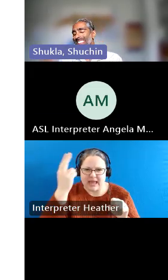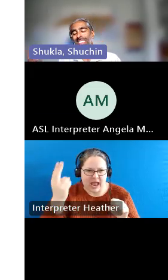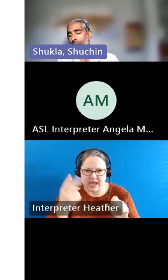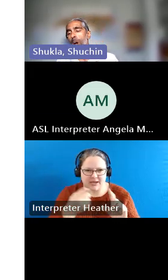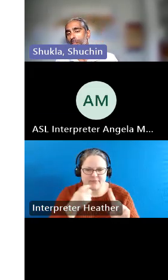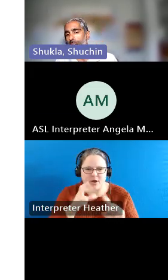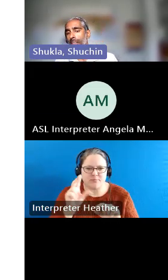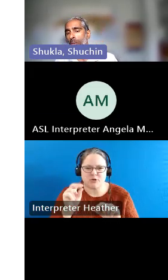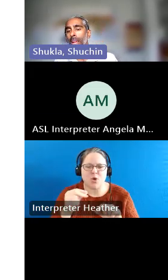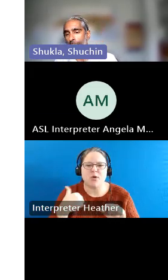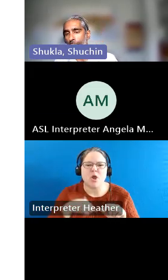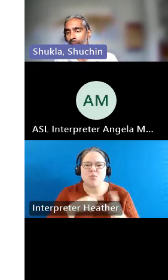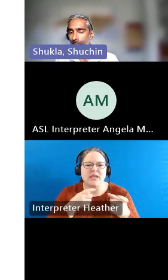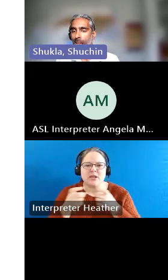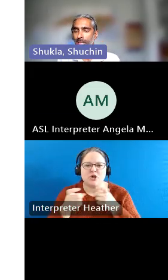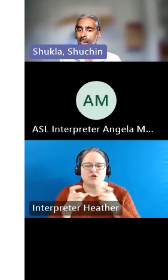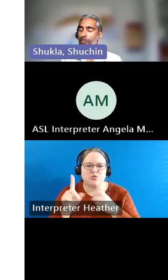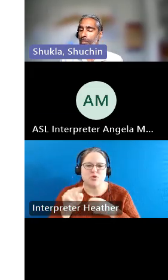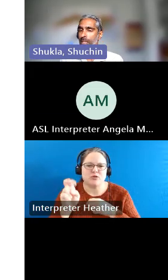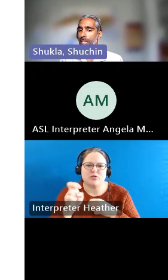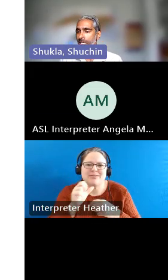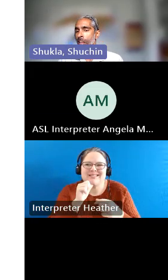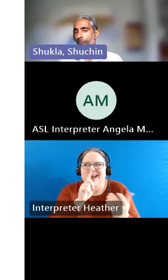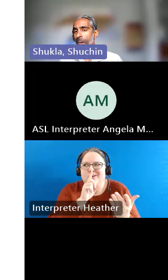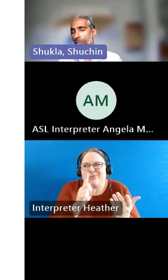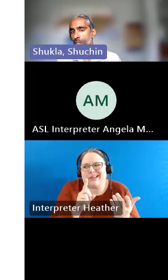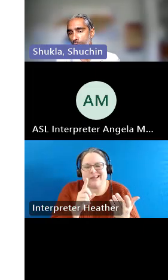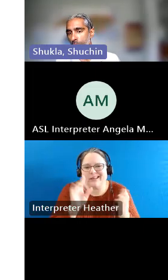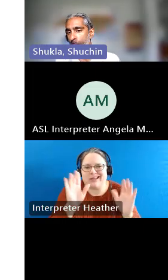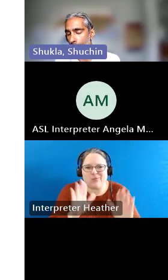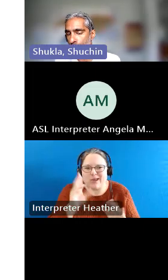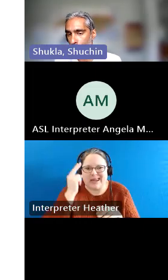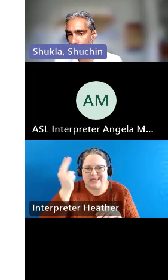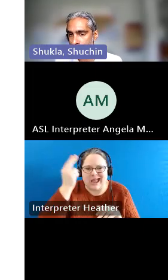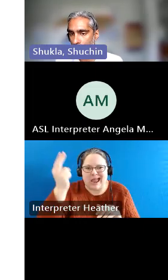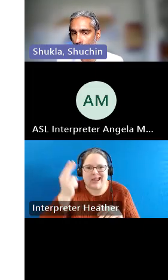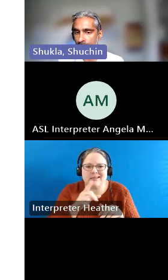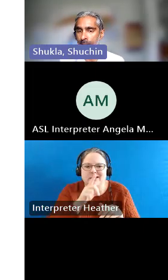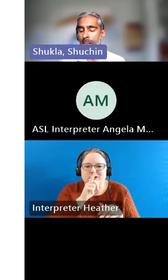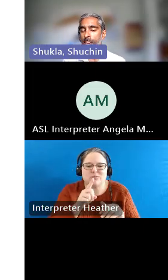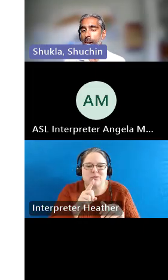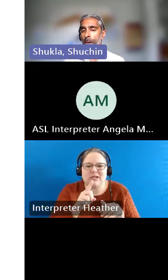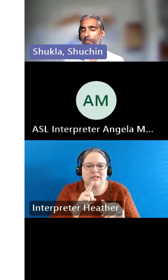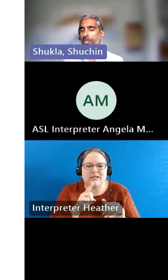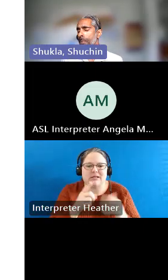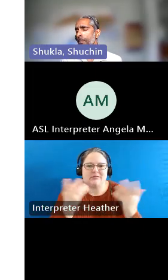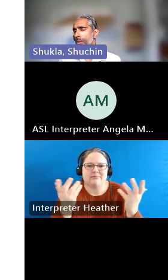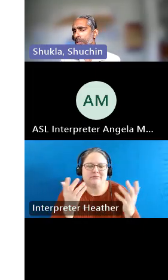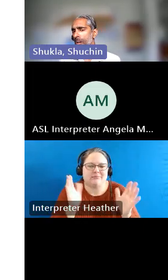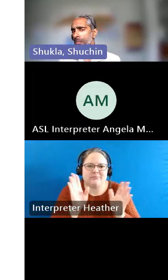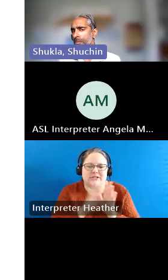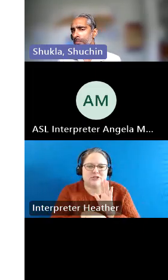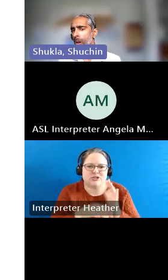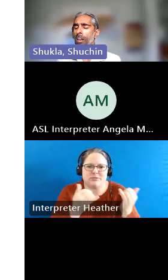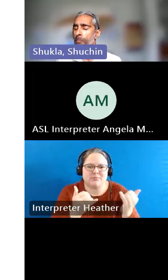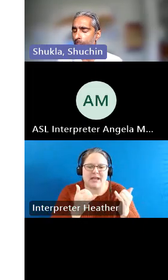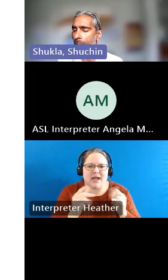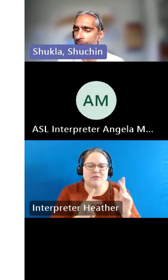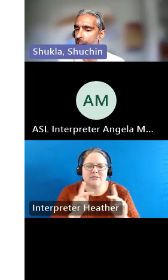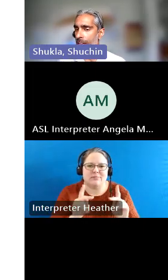controlling the dose. And it's also not great for getting intoxicated, particularly because fentanyl is so cheap and ubiquitous nowadays. So people usually